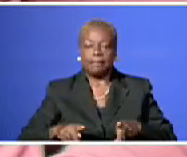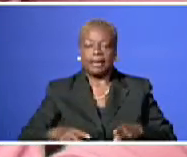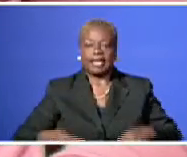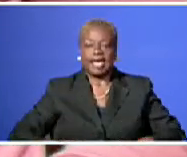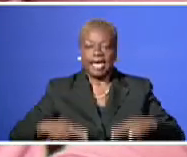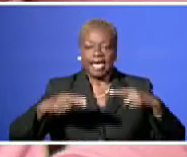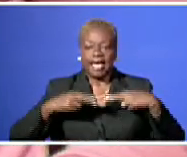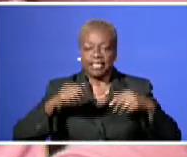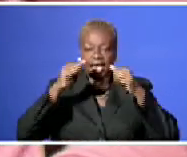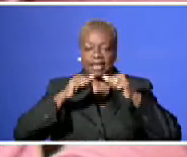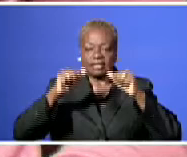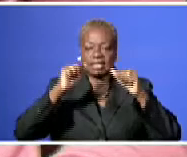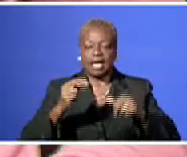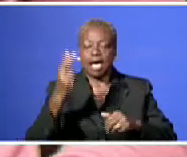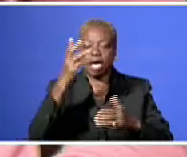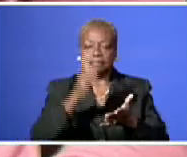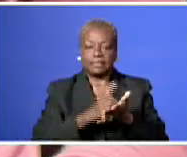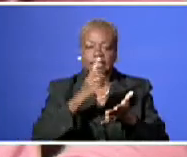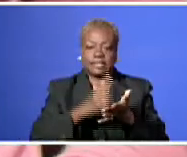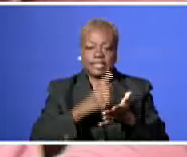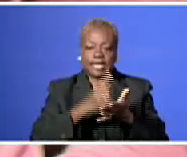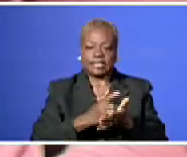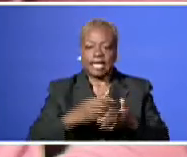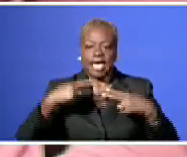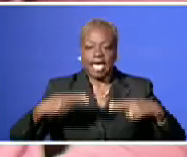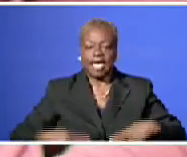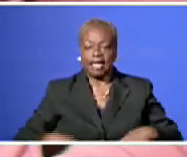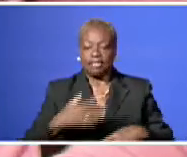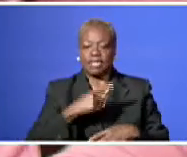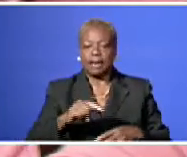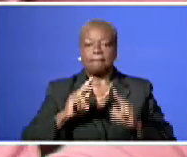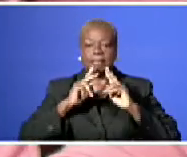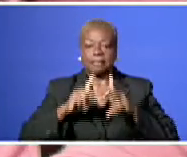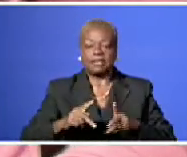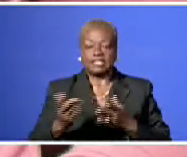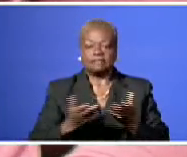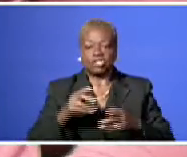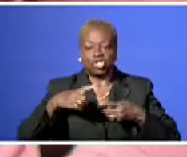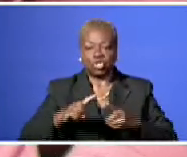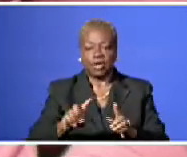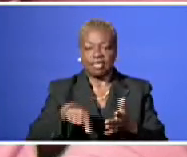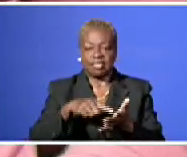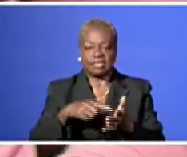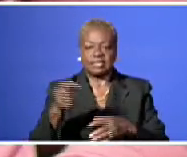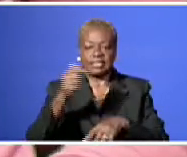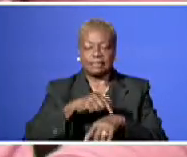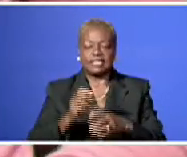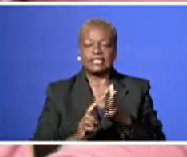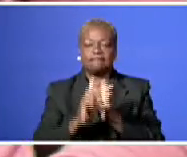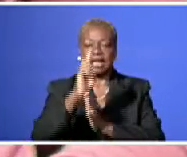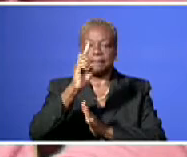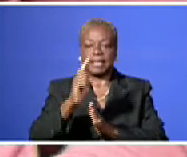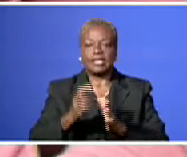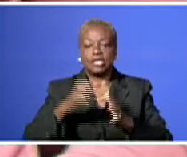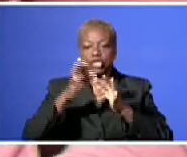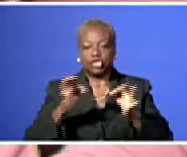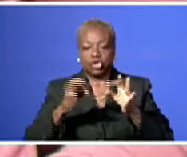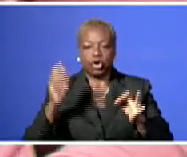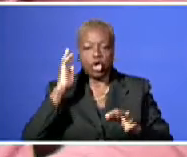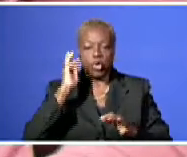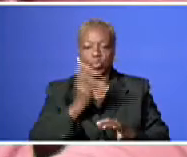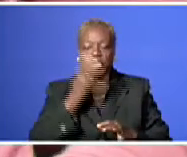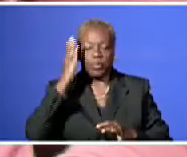updates regarding health and hospital services during this time. This is, of course, a developing story we will continue to